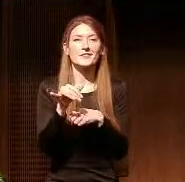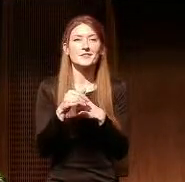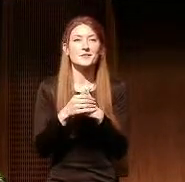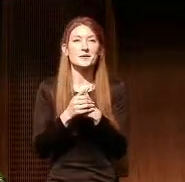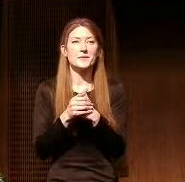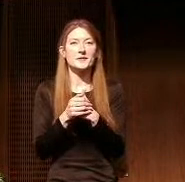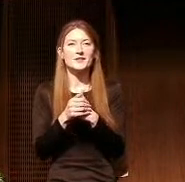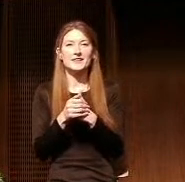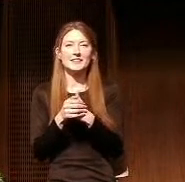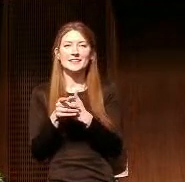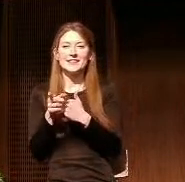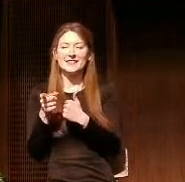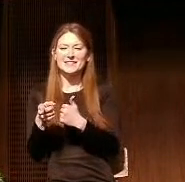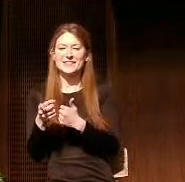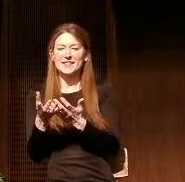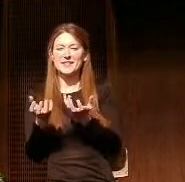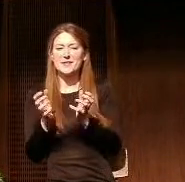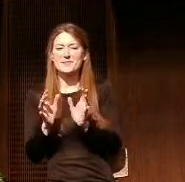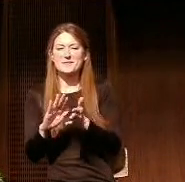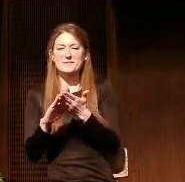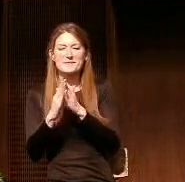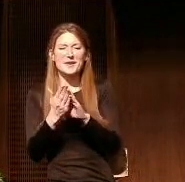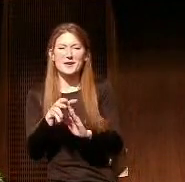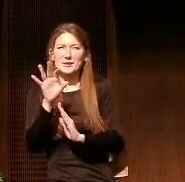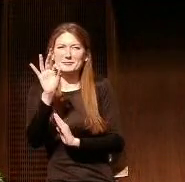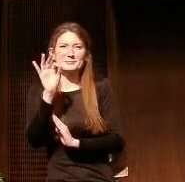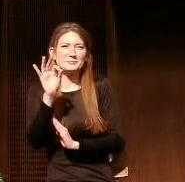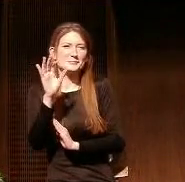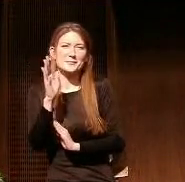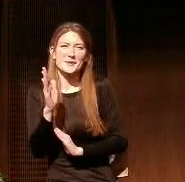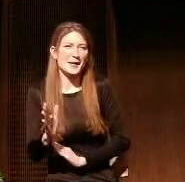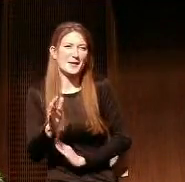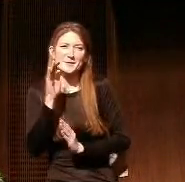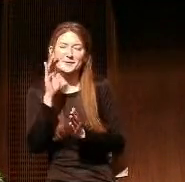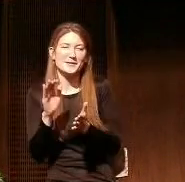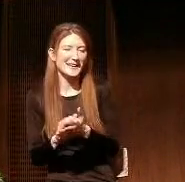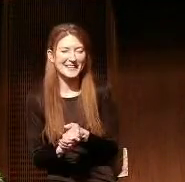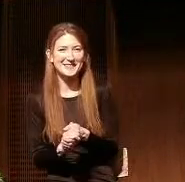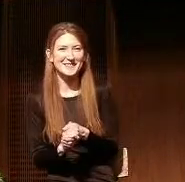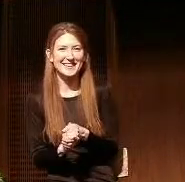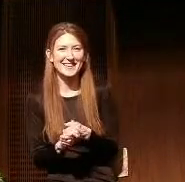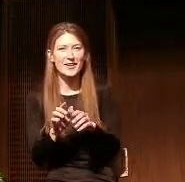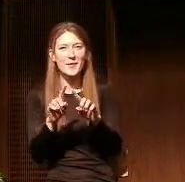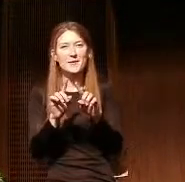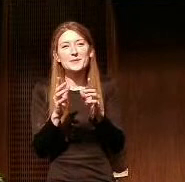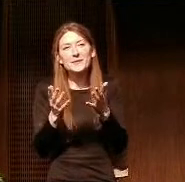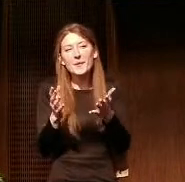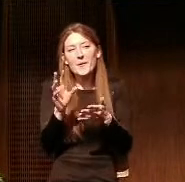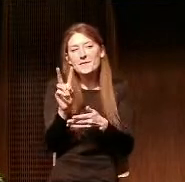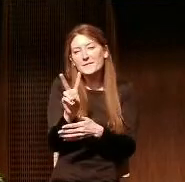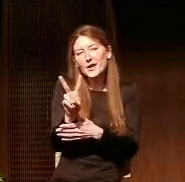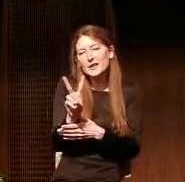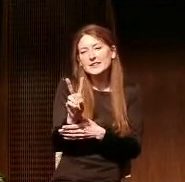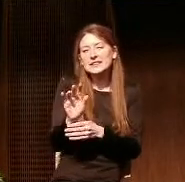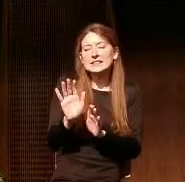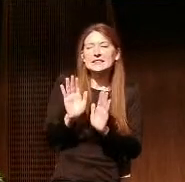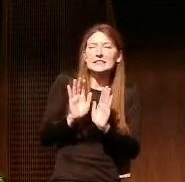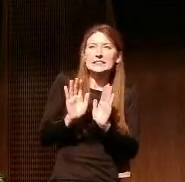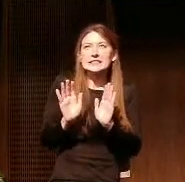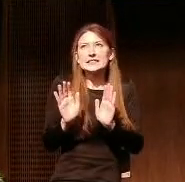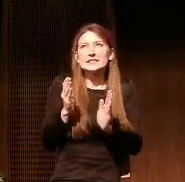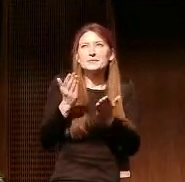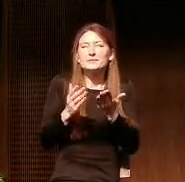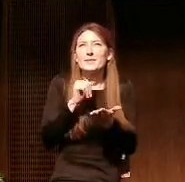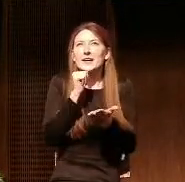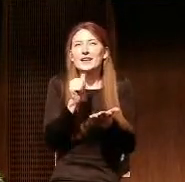She had not wanted to be a preacher's wife. And so Virgil was always hesitant, even though in his heart he